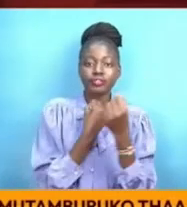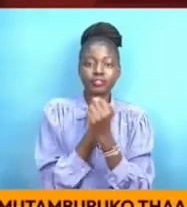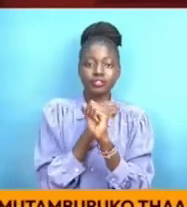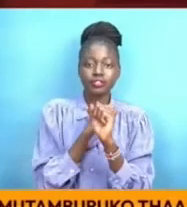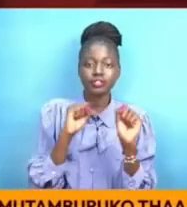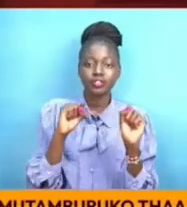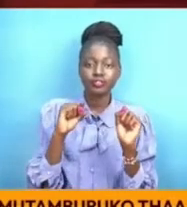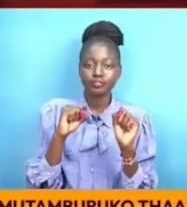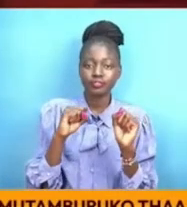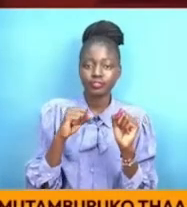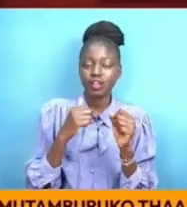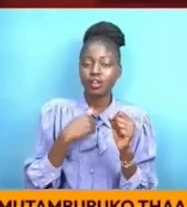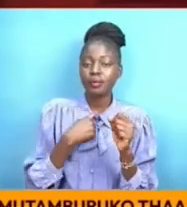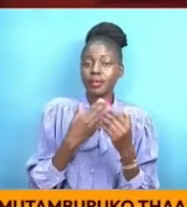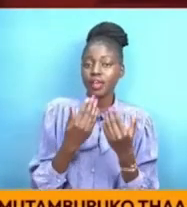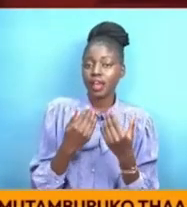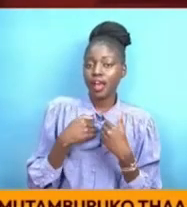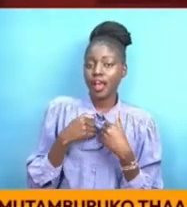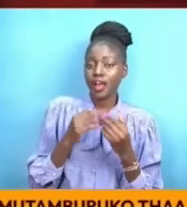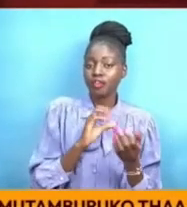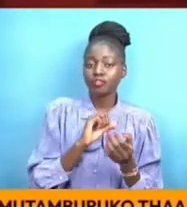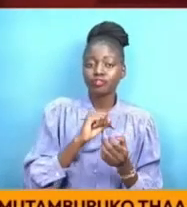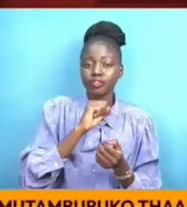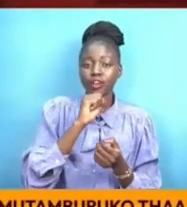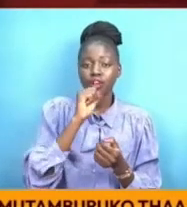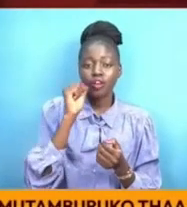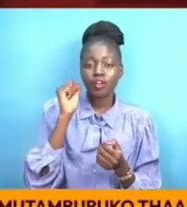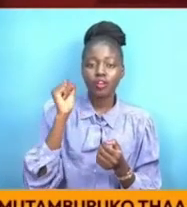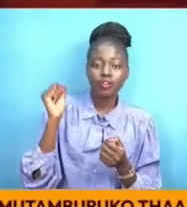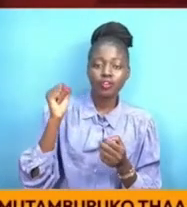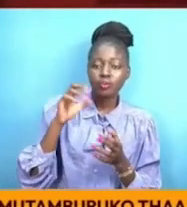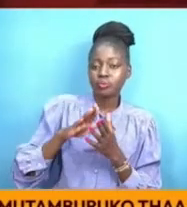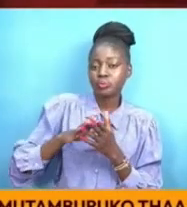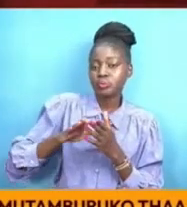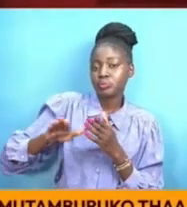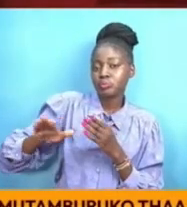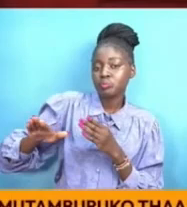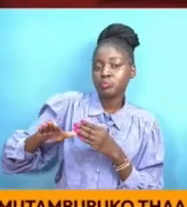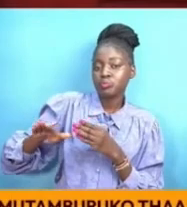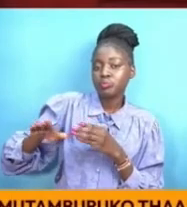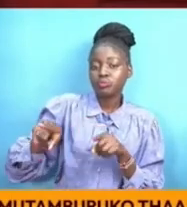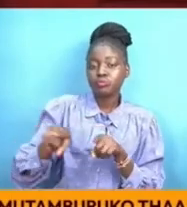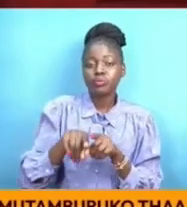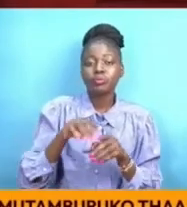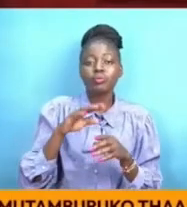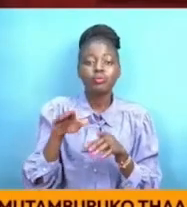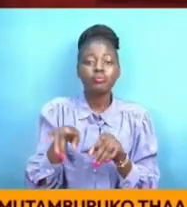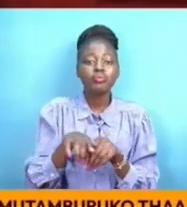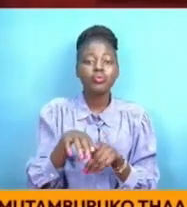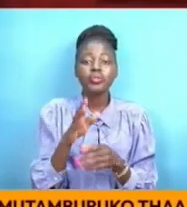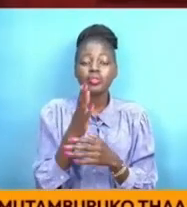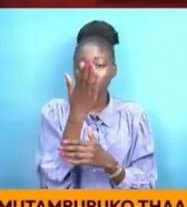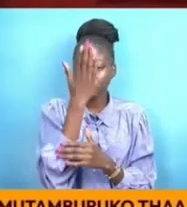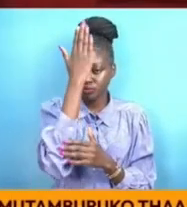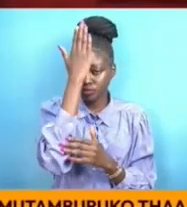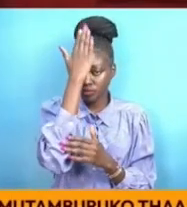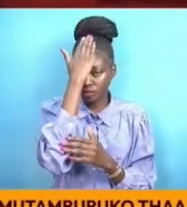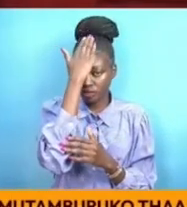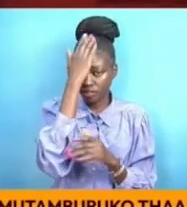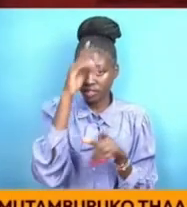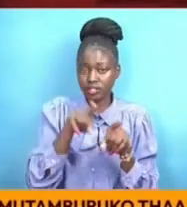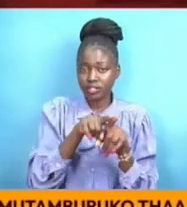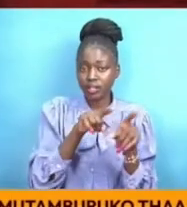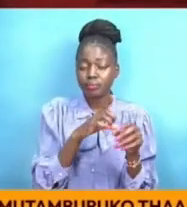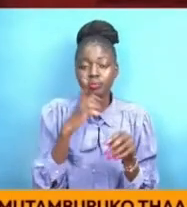I have risen before dawn, every day including Sundays, and gone to